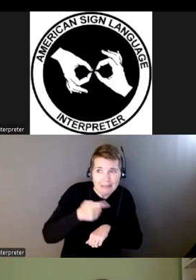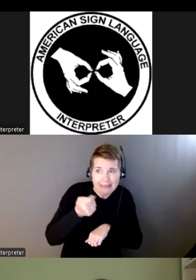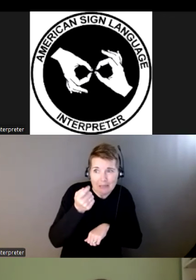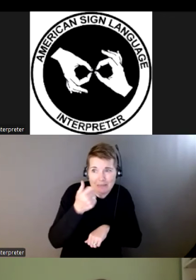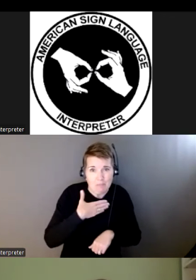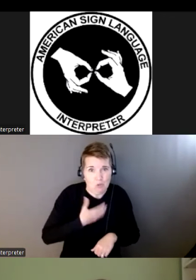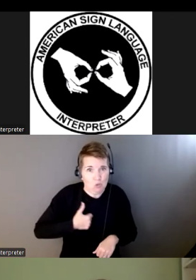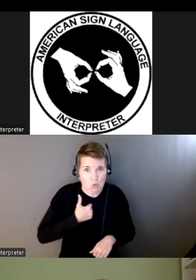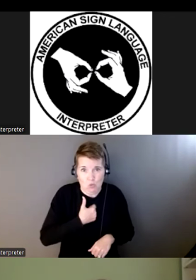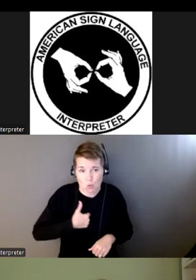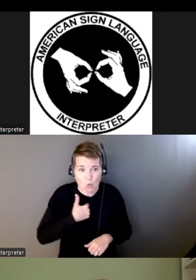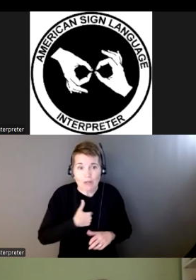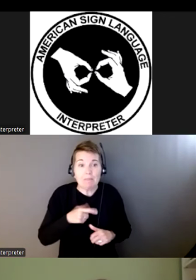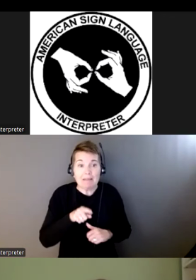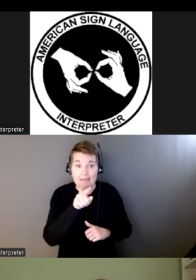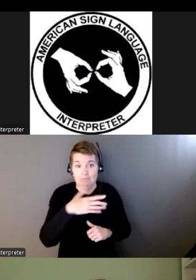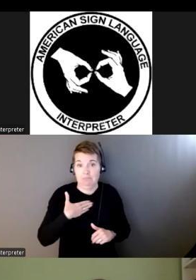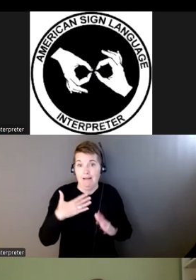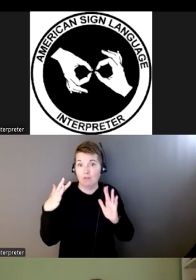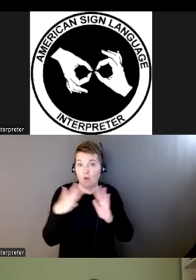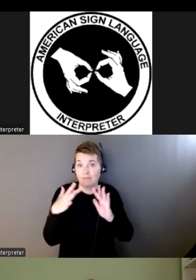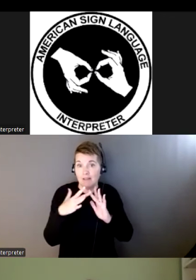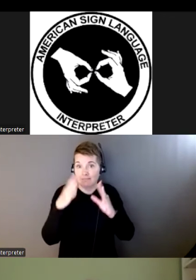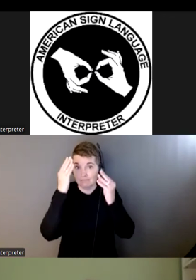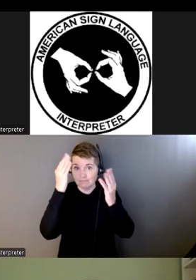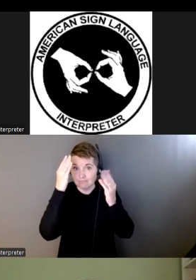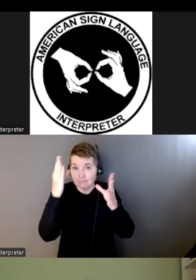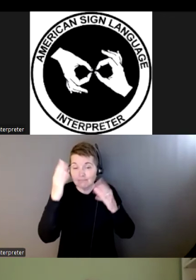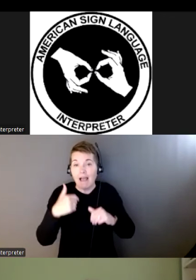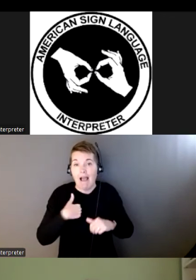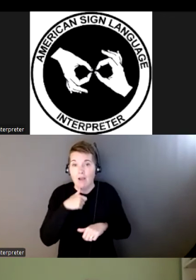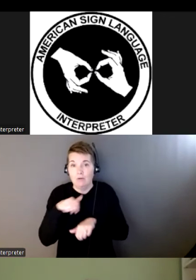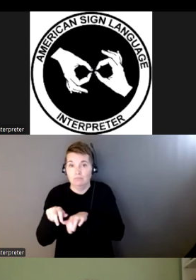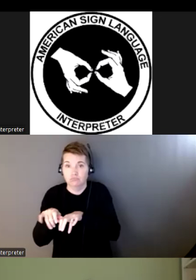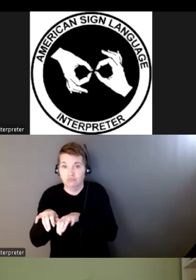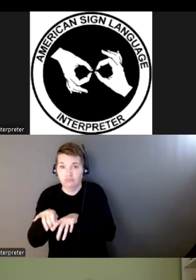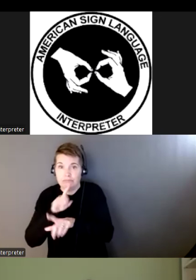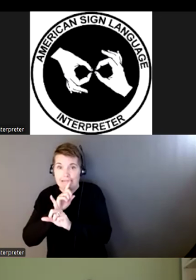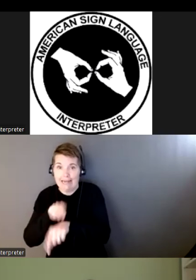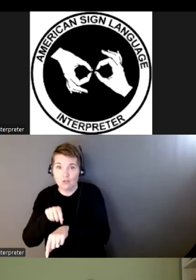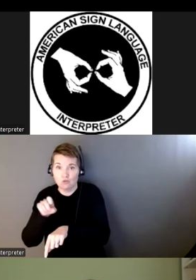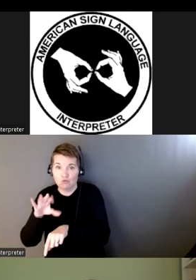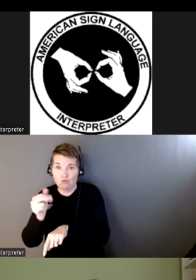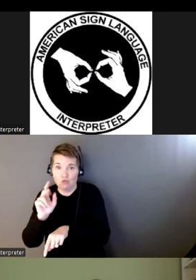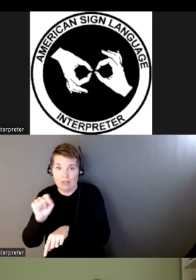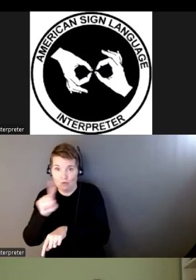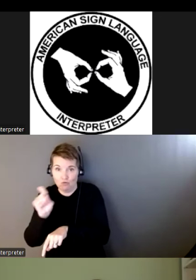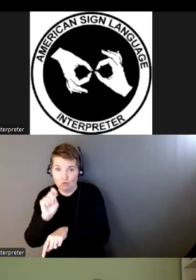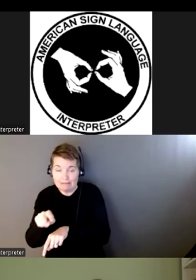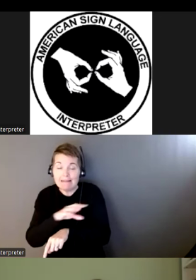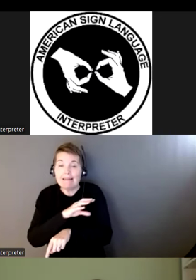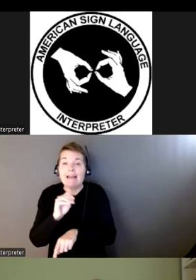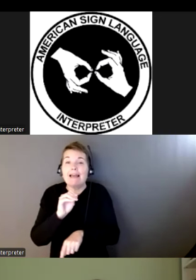about that. I will be answering some questions in the chat, and then I will be answering some of the questions afterwards in